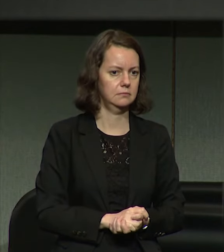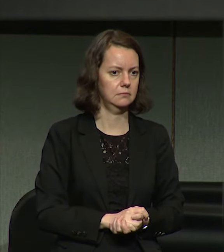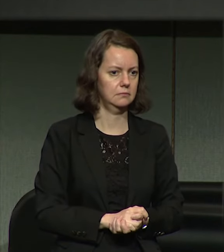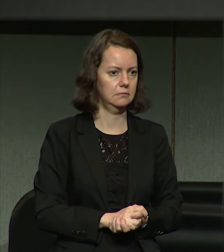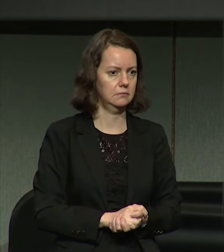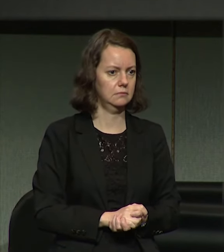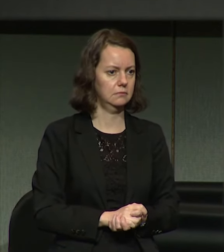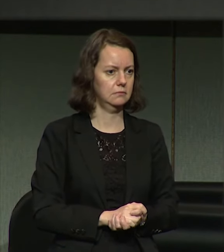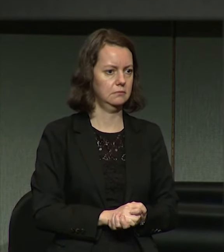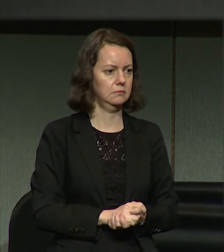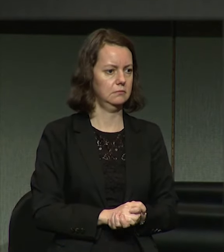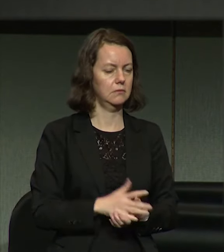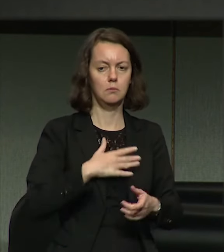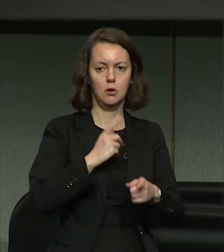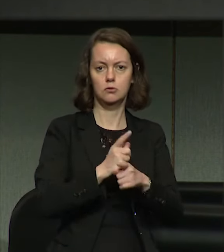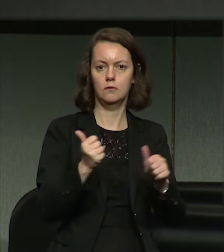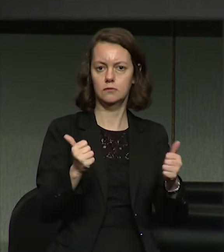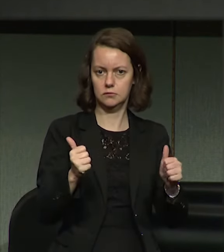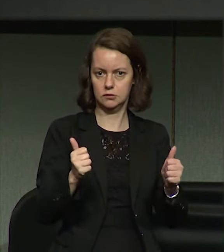And I'll finish on that note